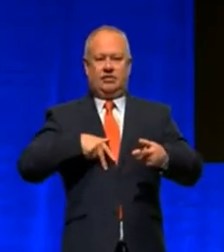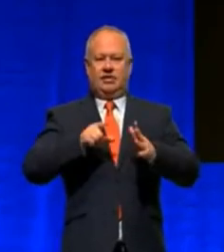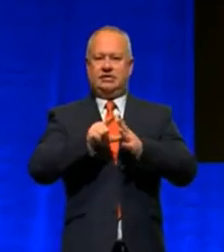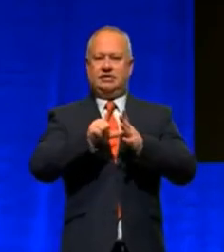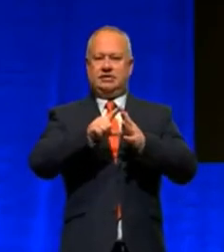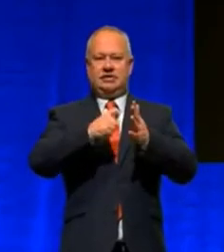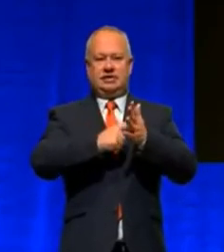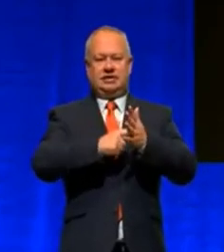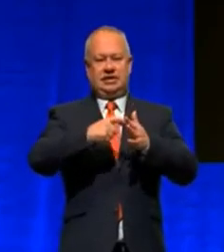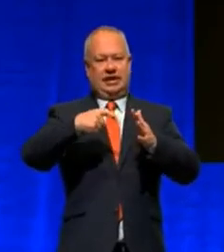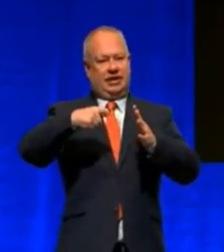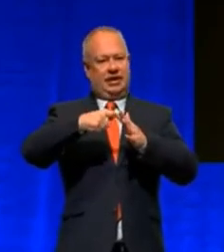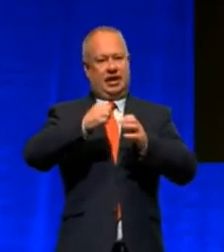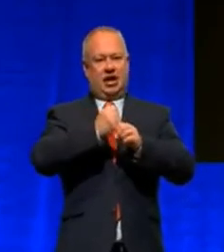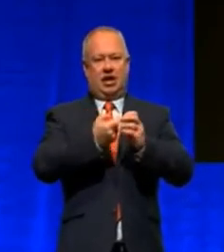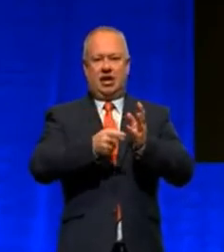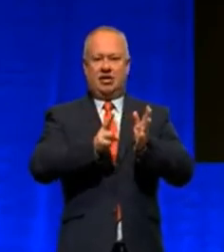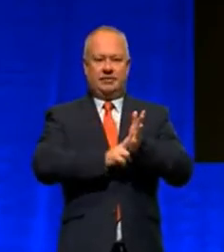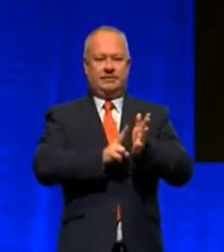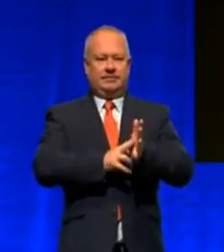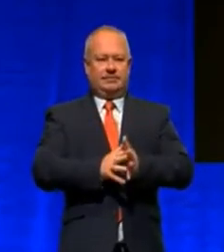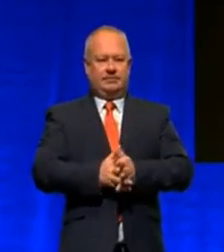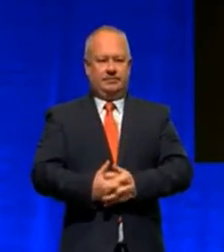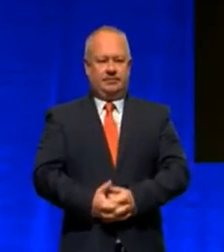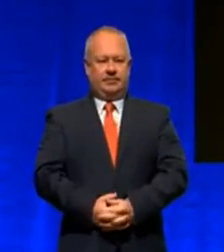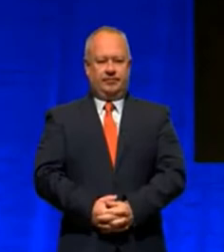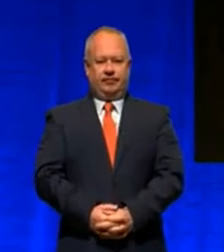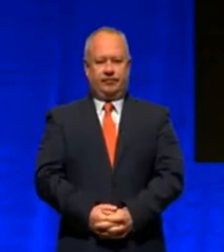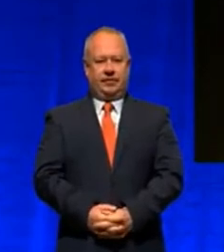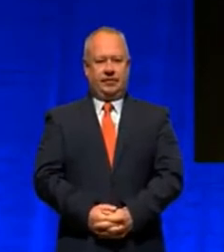Dunfermline Central Branch to second. Welcome, Tony.